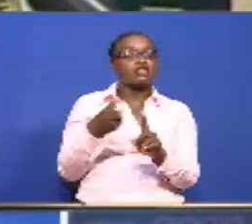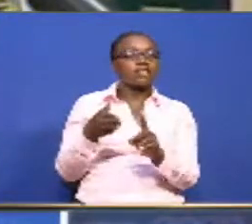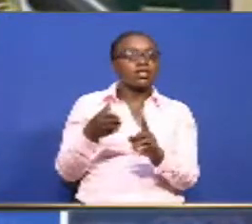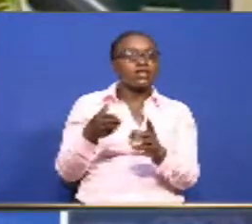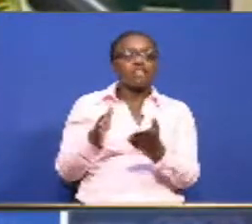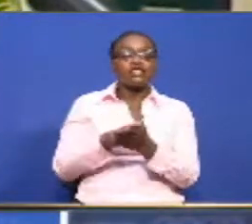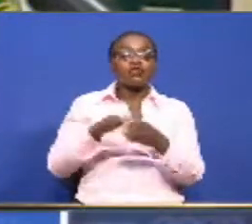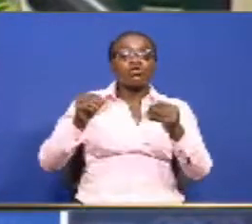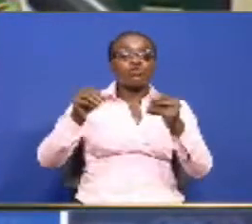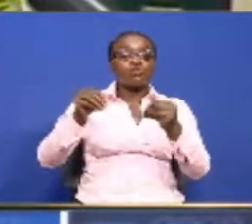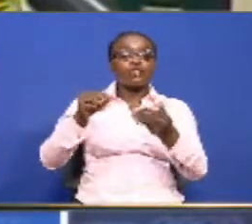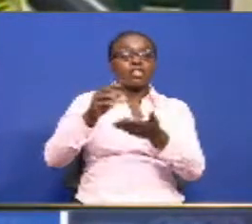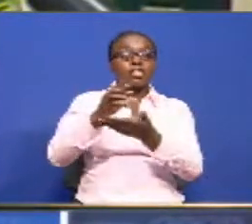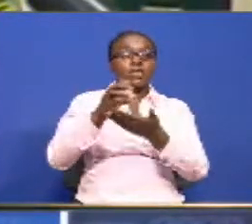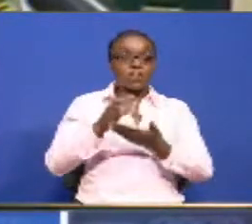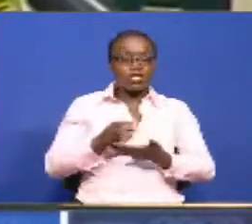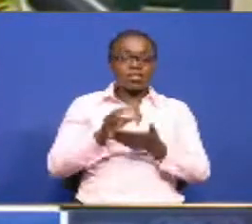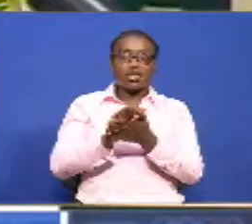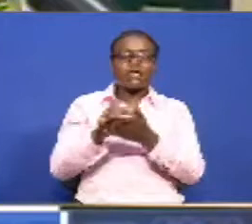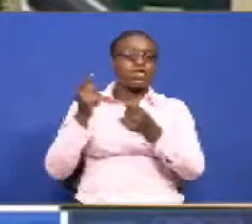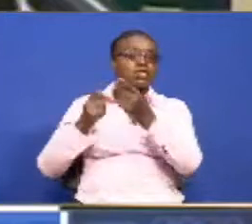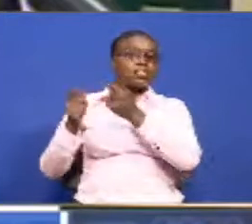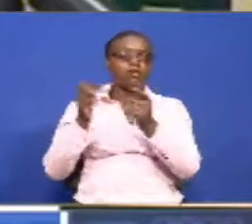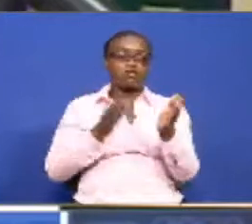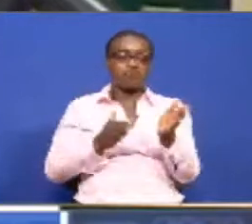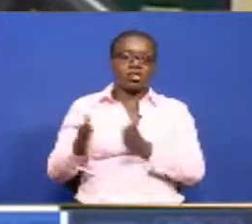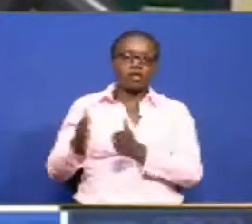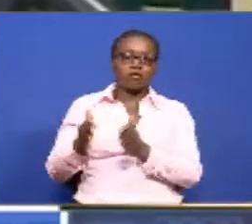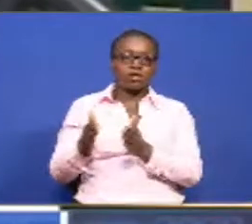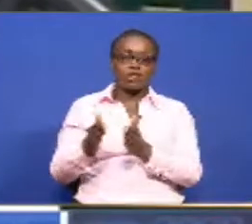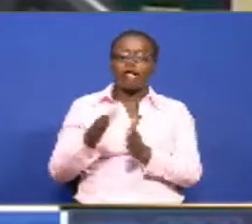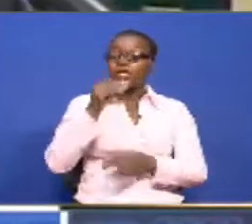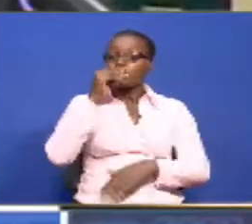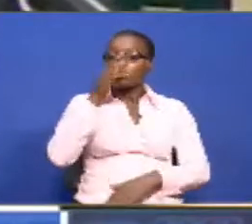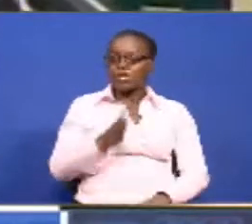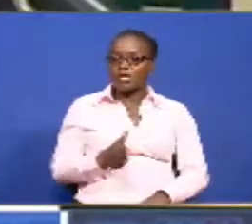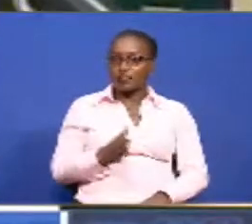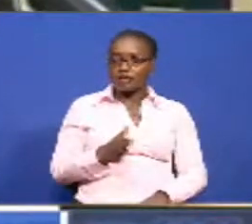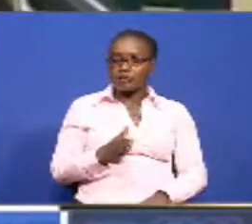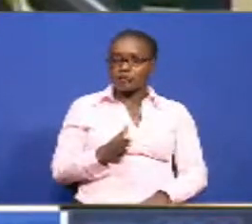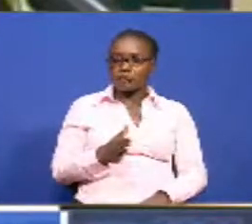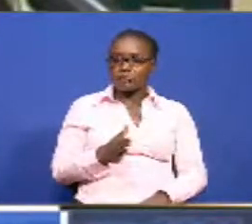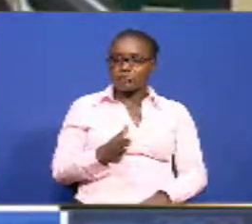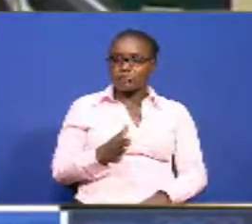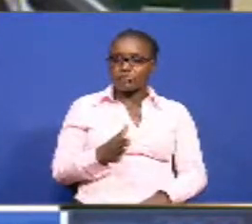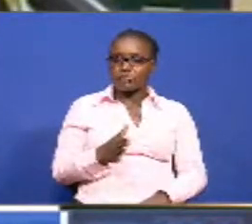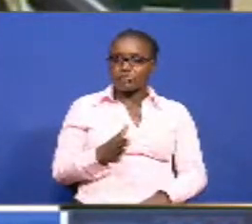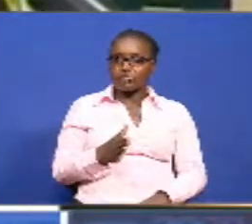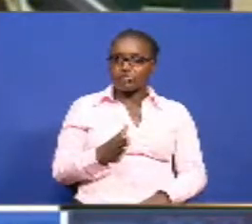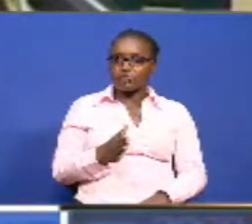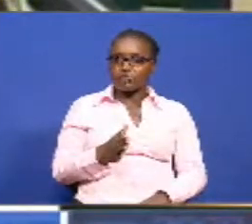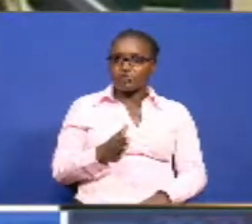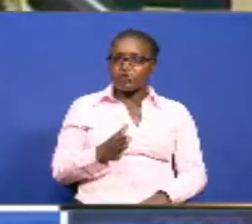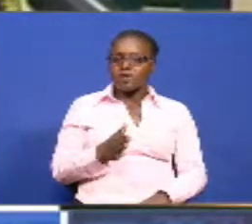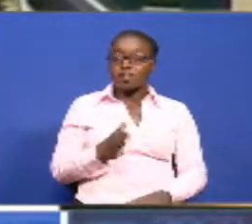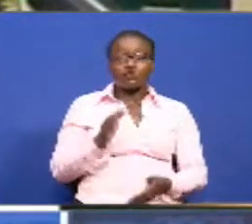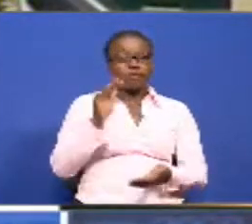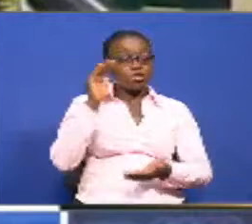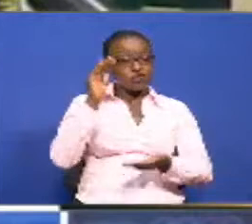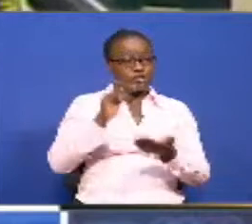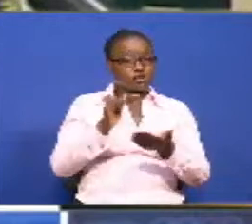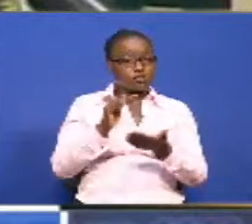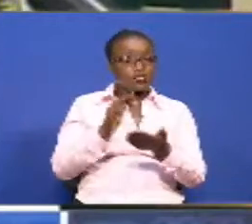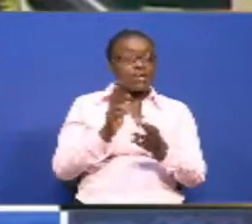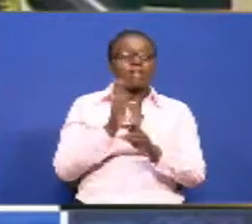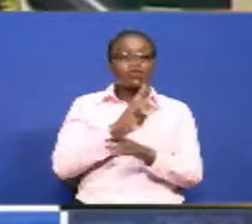quality credit under the traditional arrangements. Mr. Speaker, in order to de-risk lending to the micro, small, and